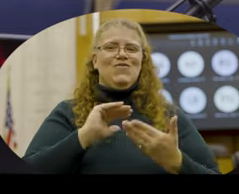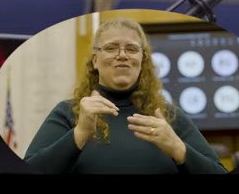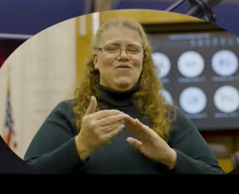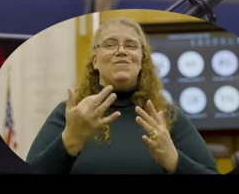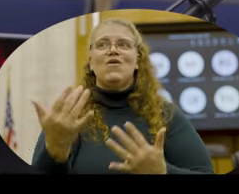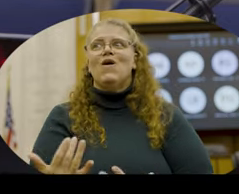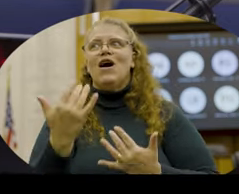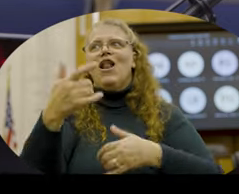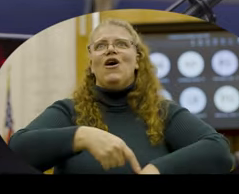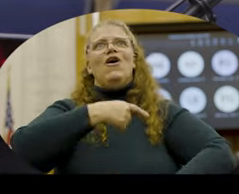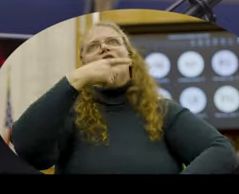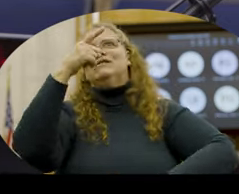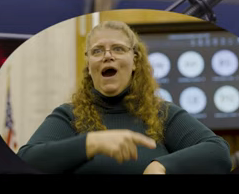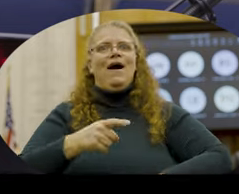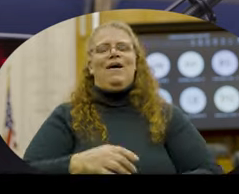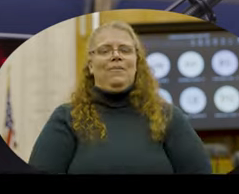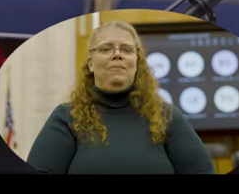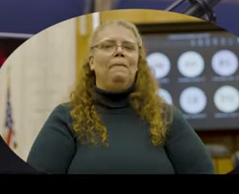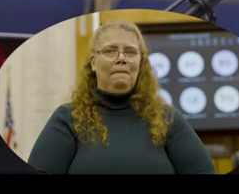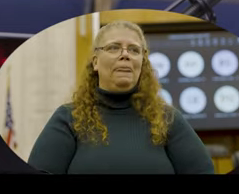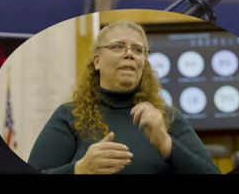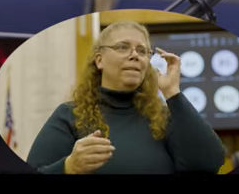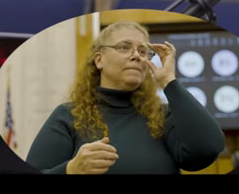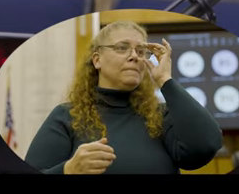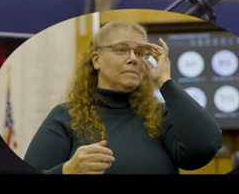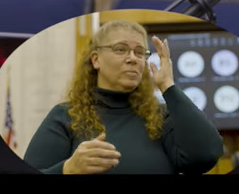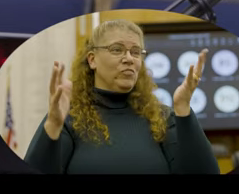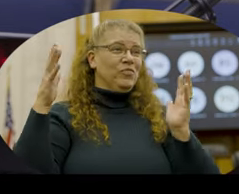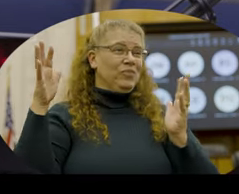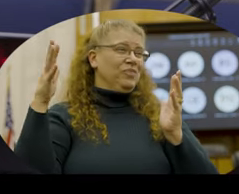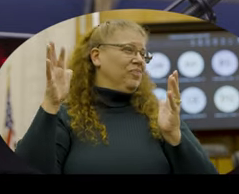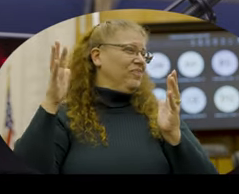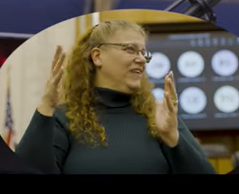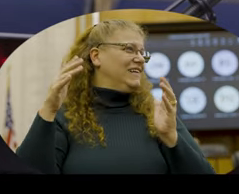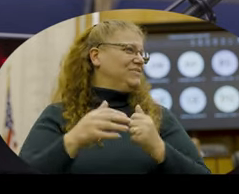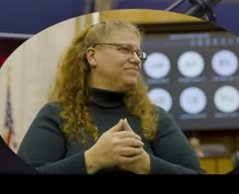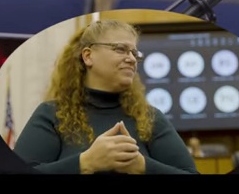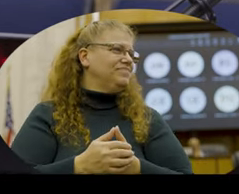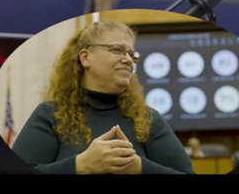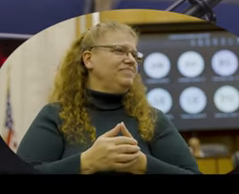firefighters will get over a 5% increase.